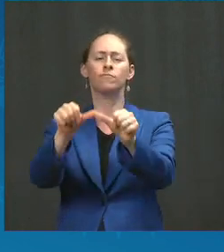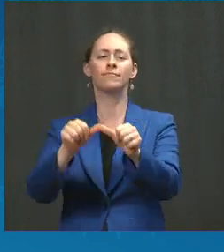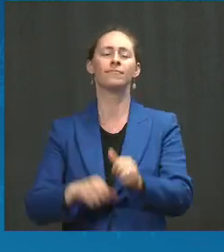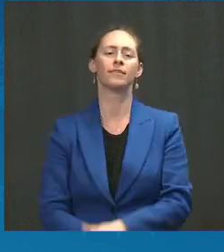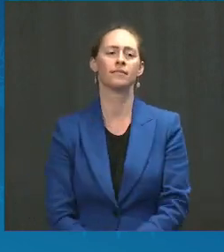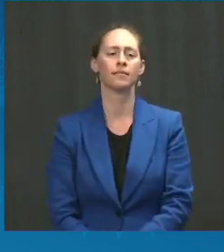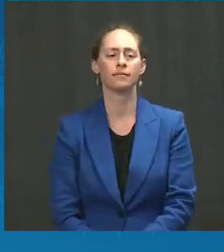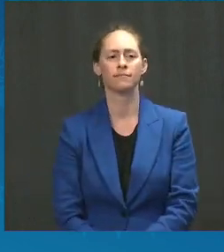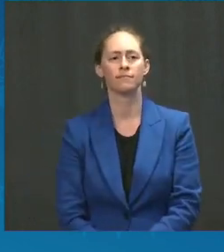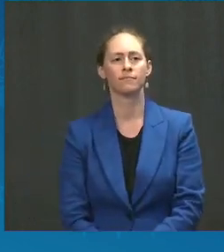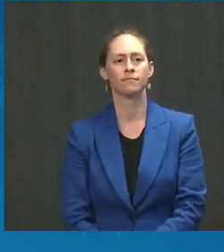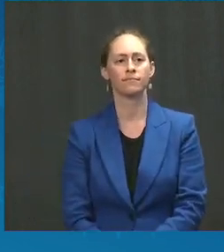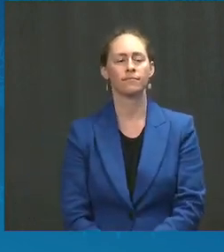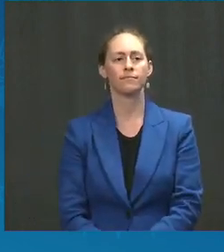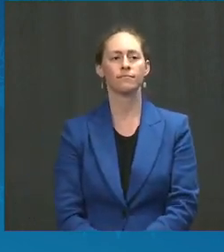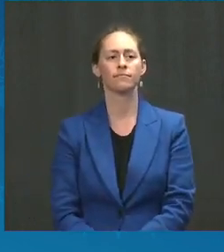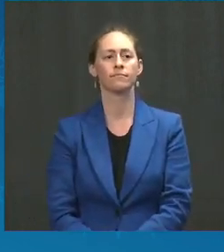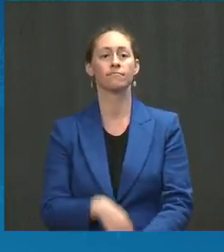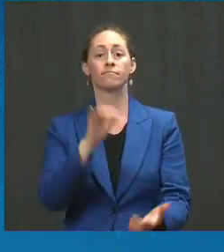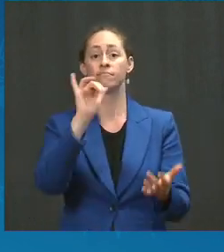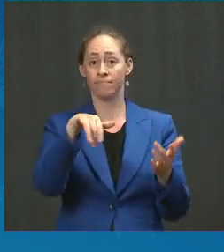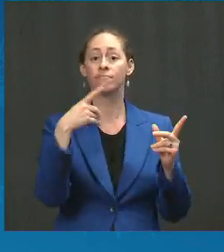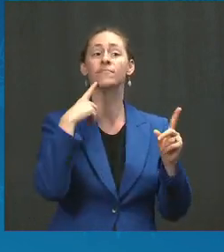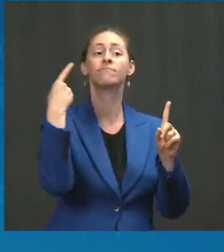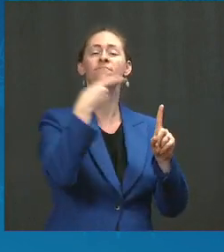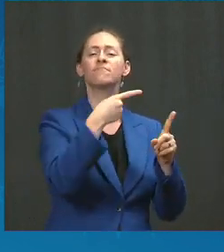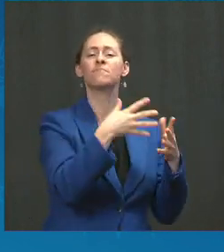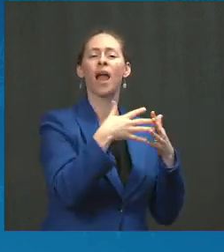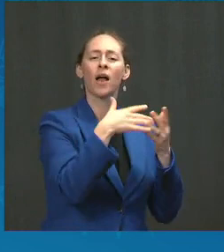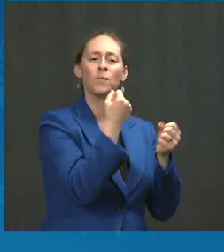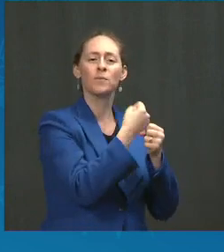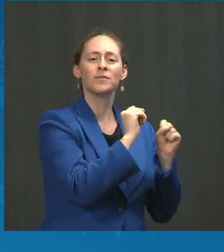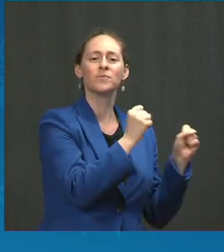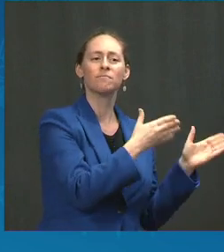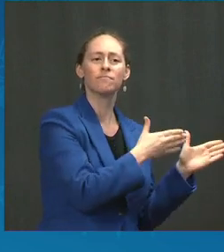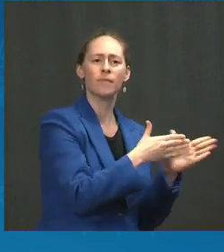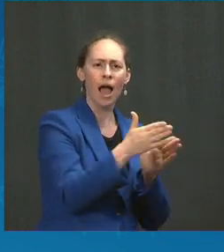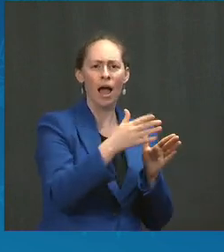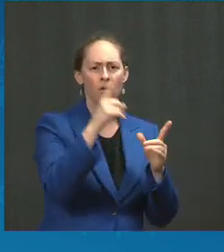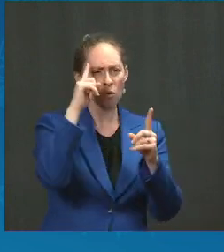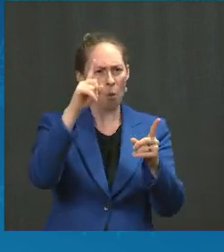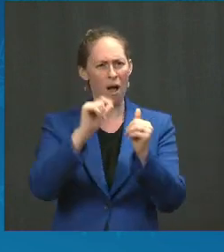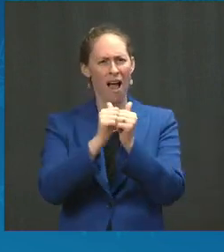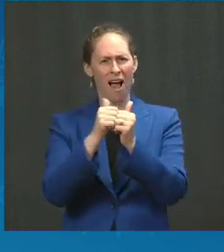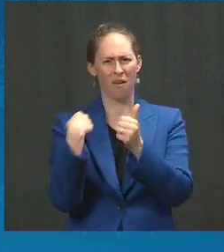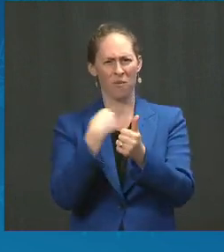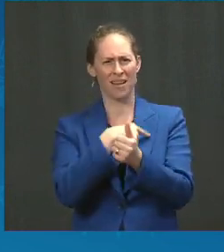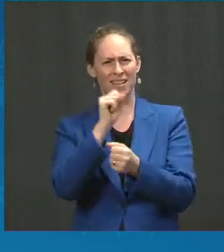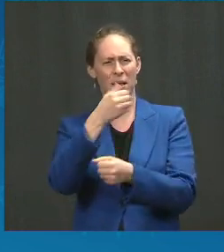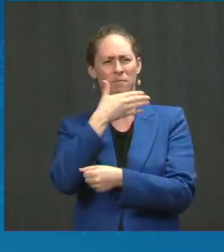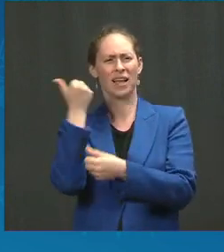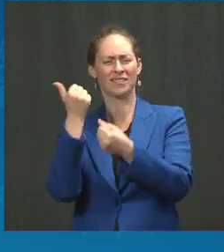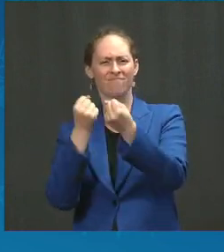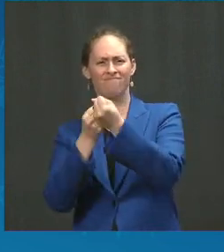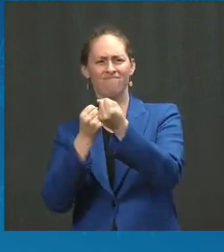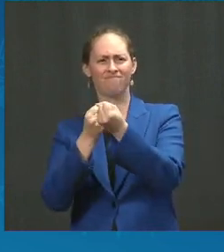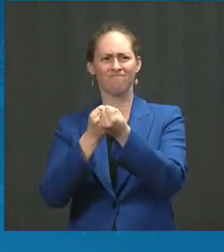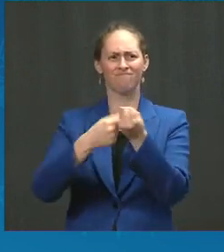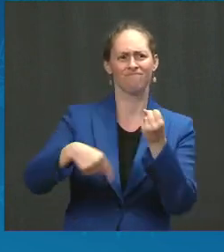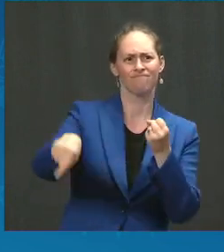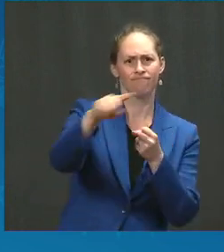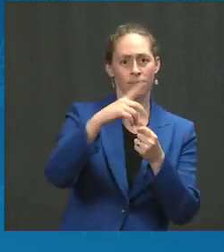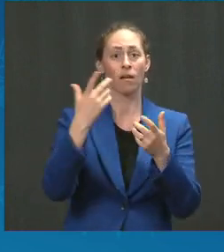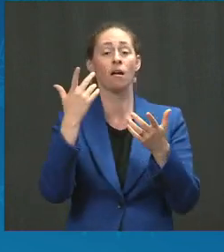and access to capital, help them understand how they can be small business vaccine leaders in their communities, and take advantage of digital tools to